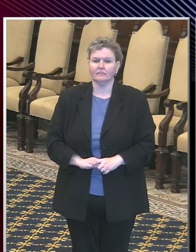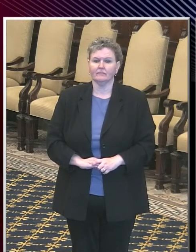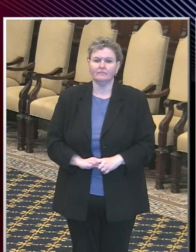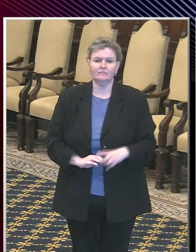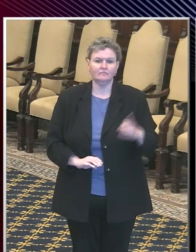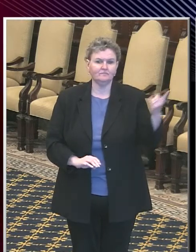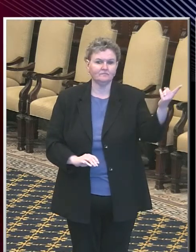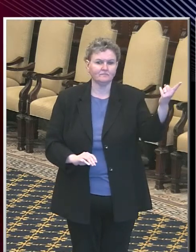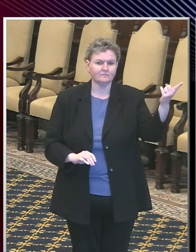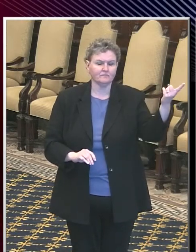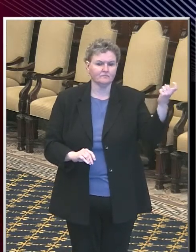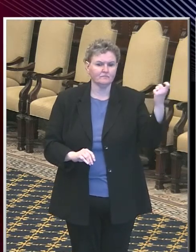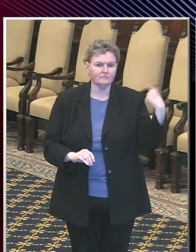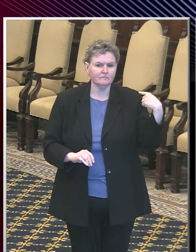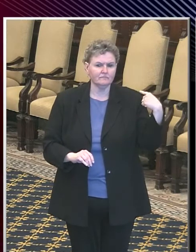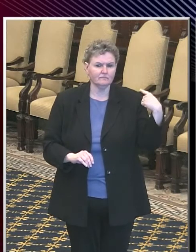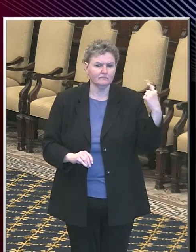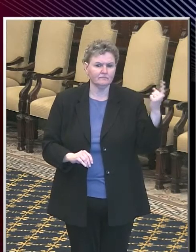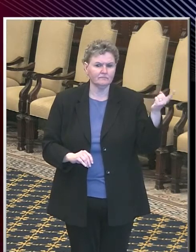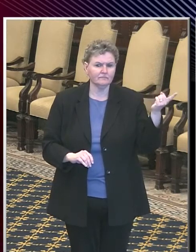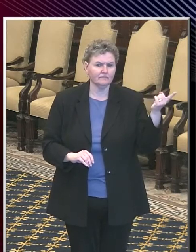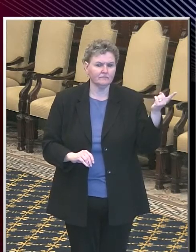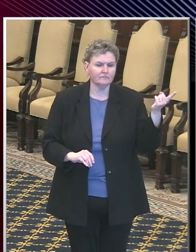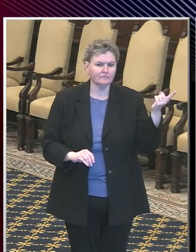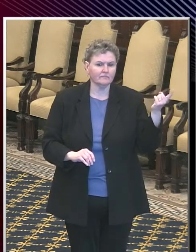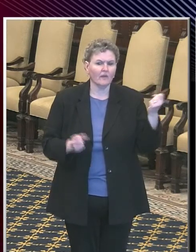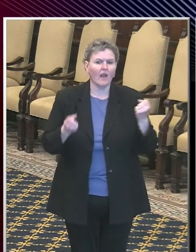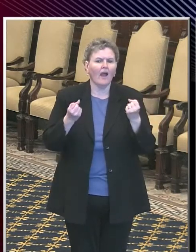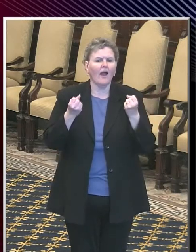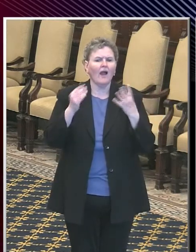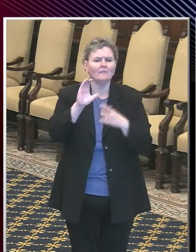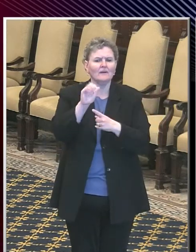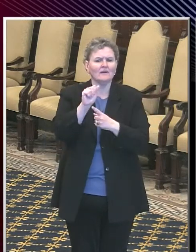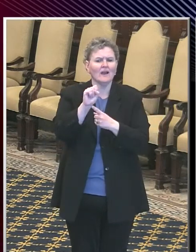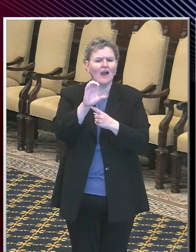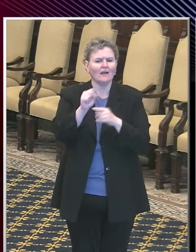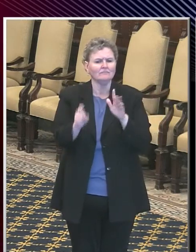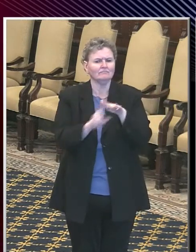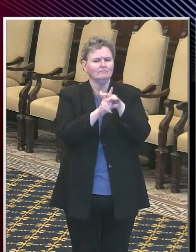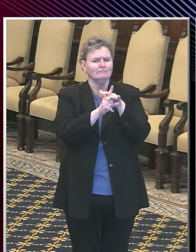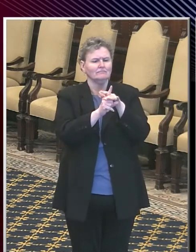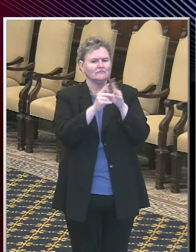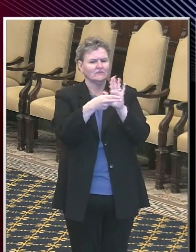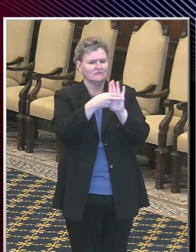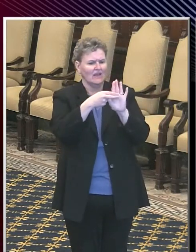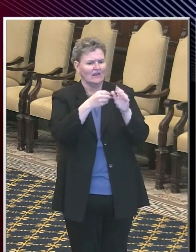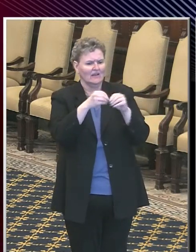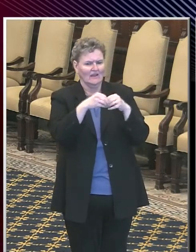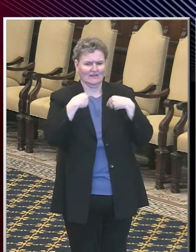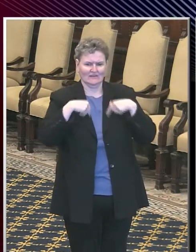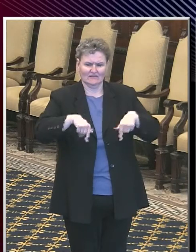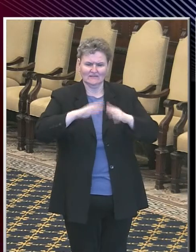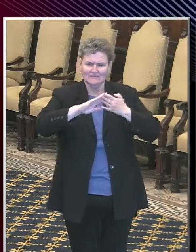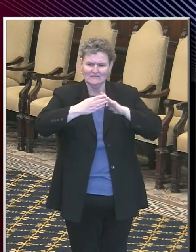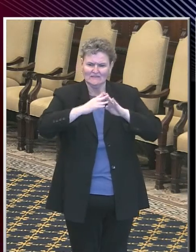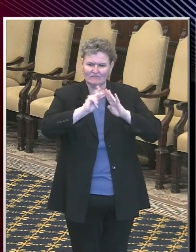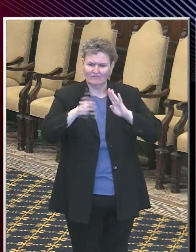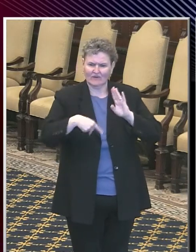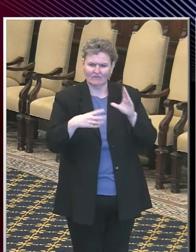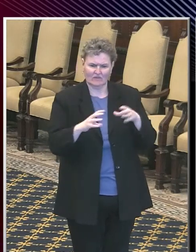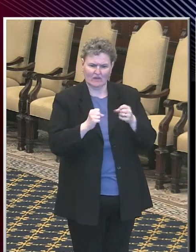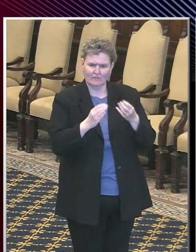working with the Homeless Services Department on what we can do to protect those shelters that have not had a case in them yet,